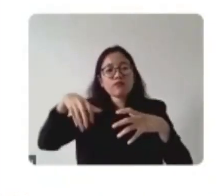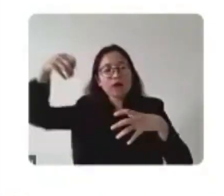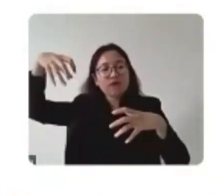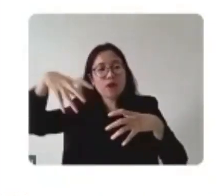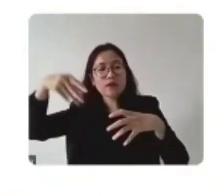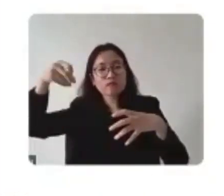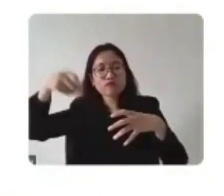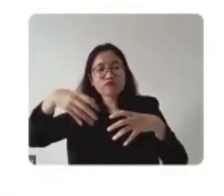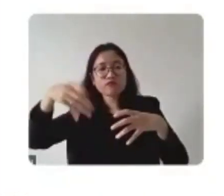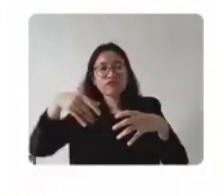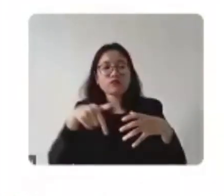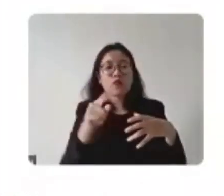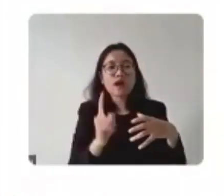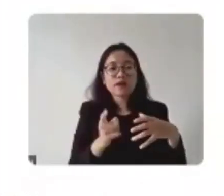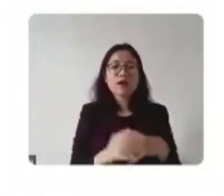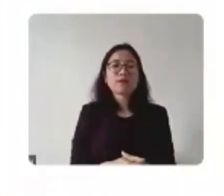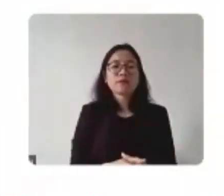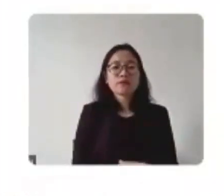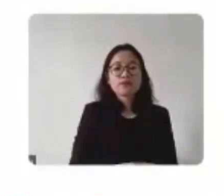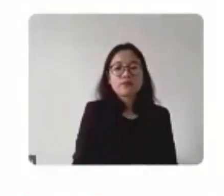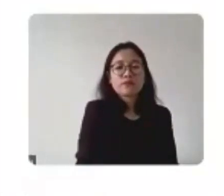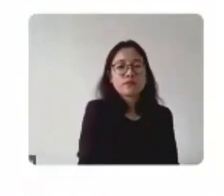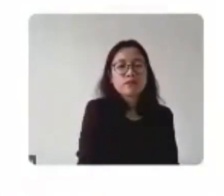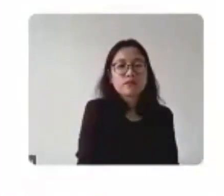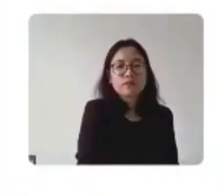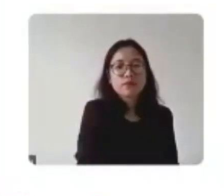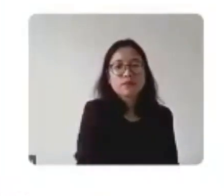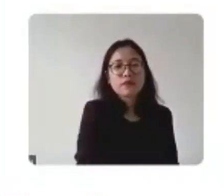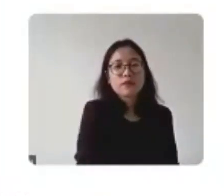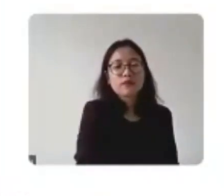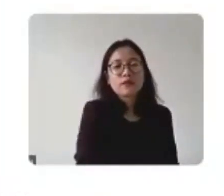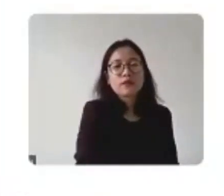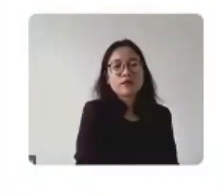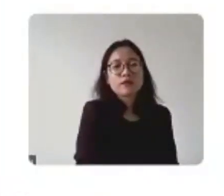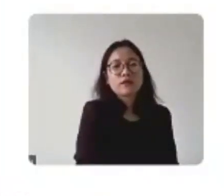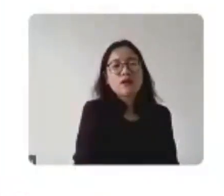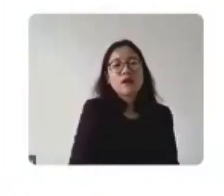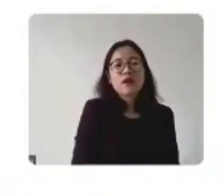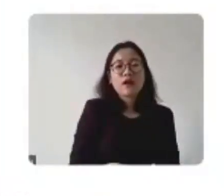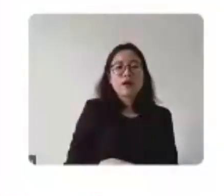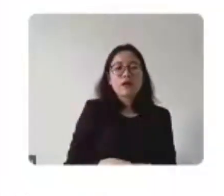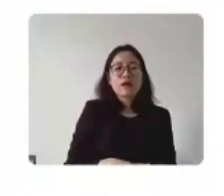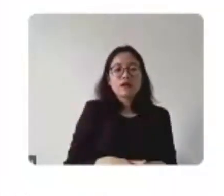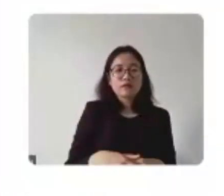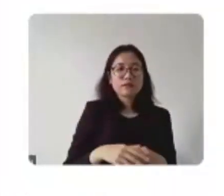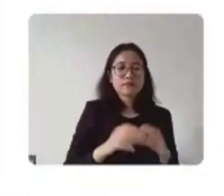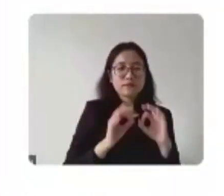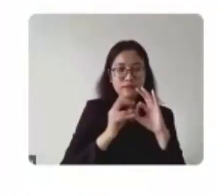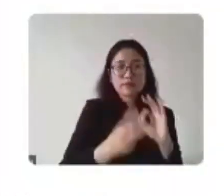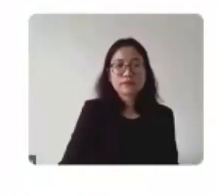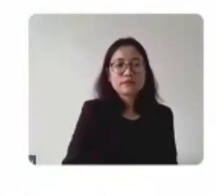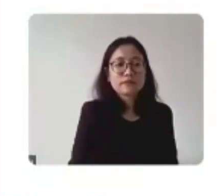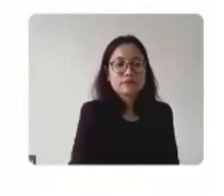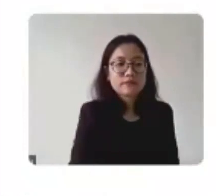which then leads to global warming over the longer term, and also produces fine